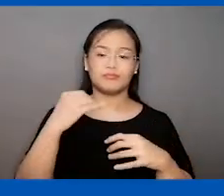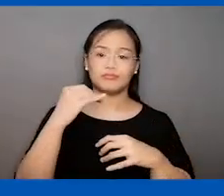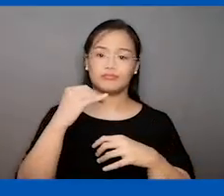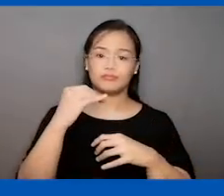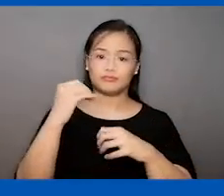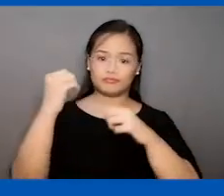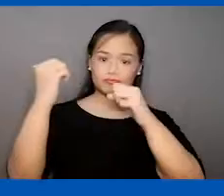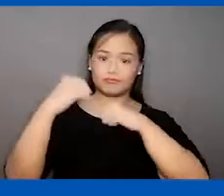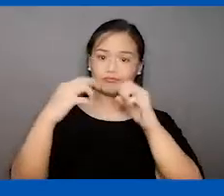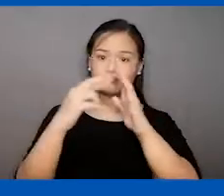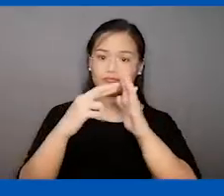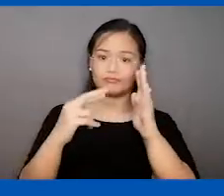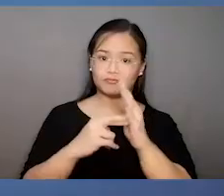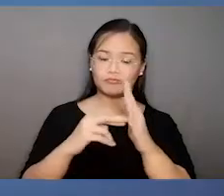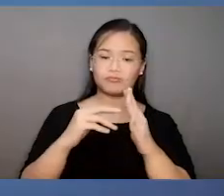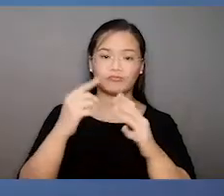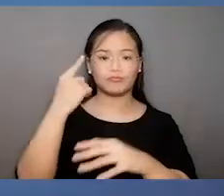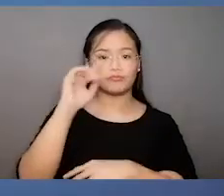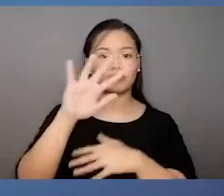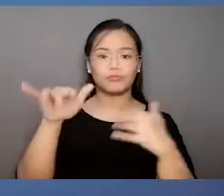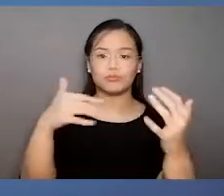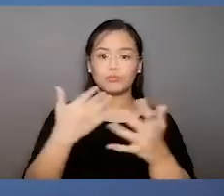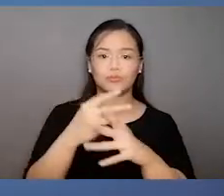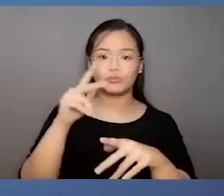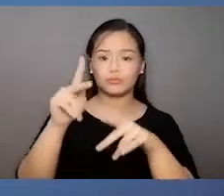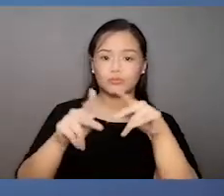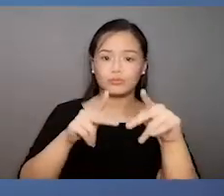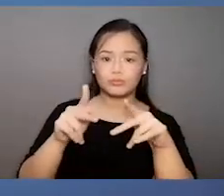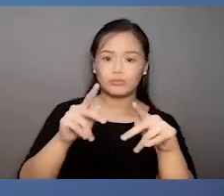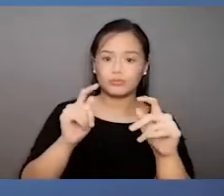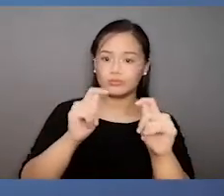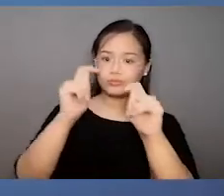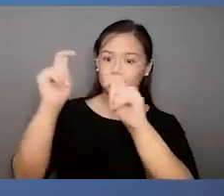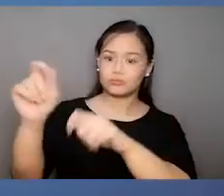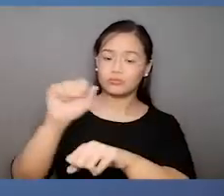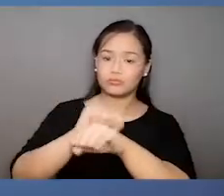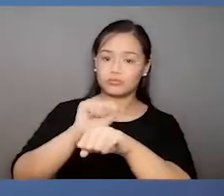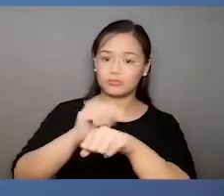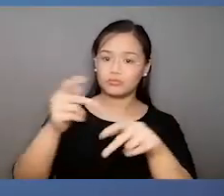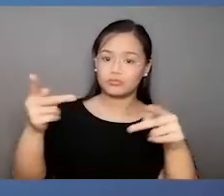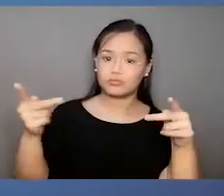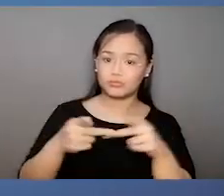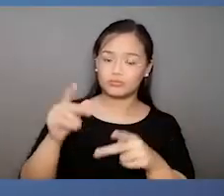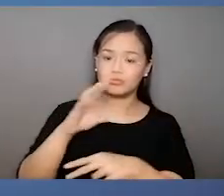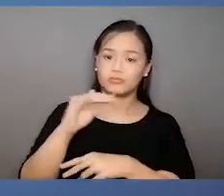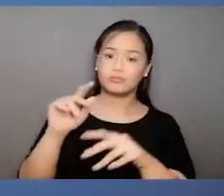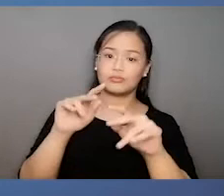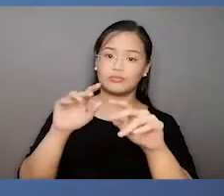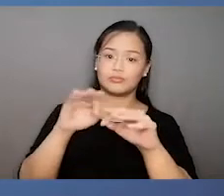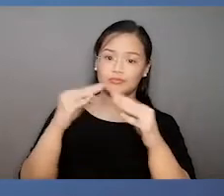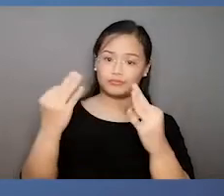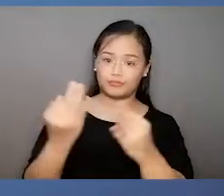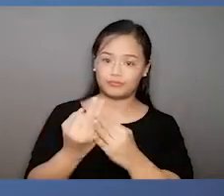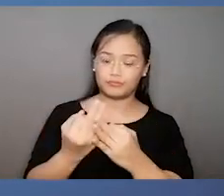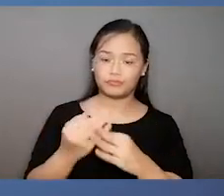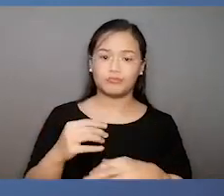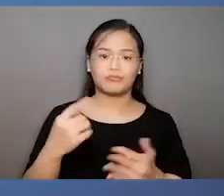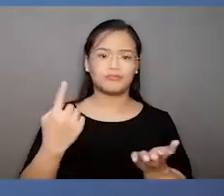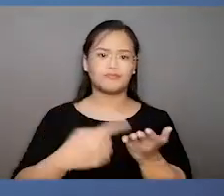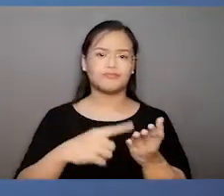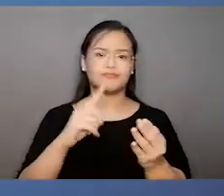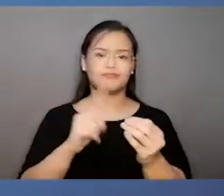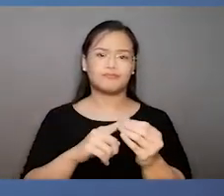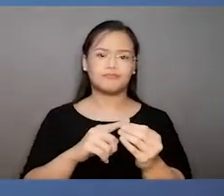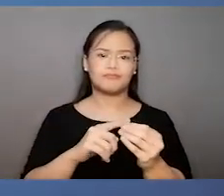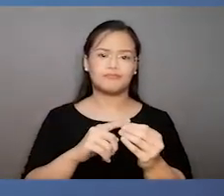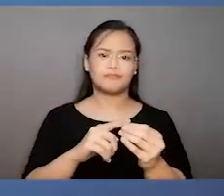Workers and Their Families. In this convention, it talks about migration as an issue and what are